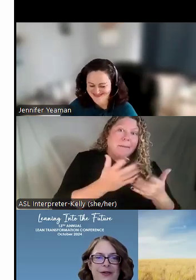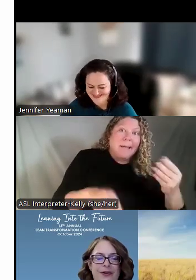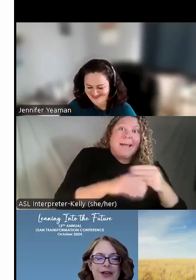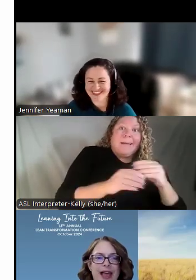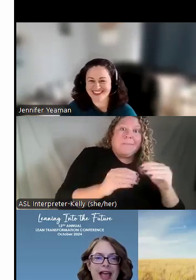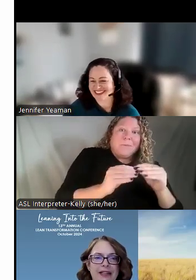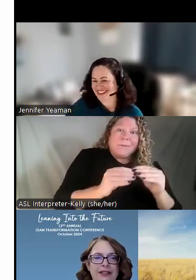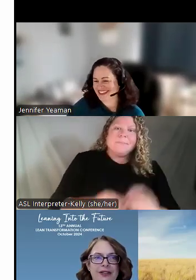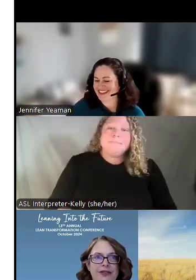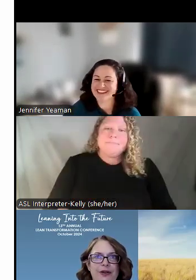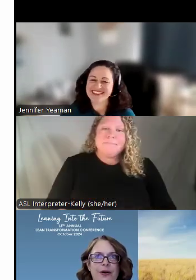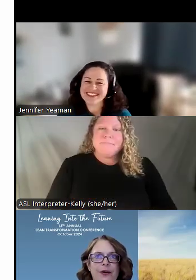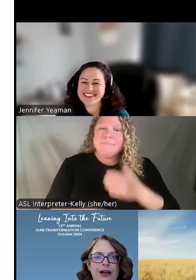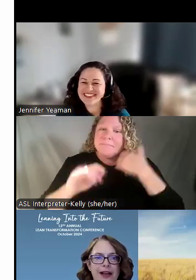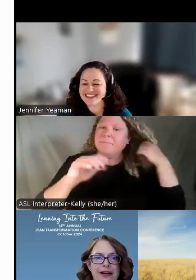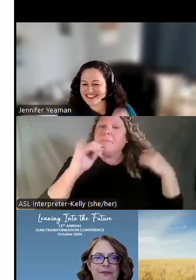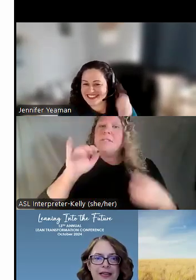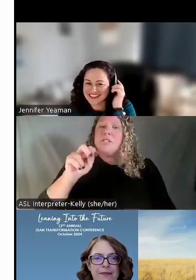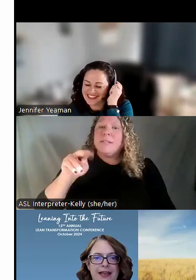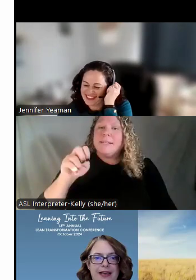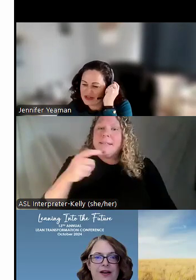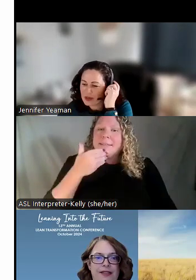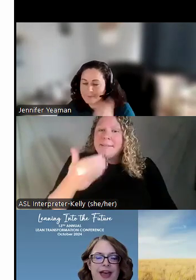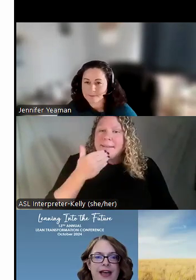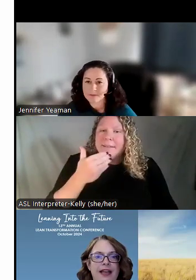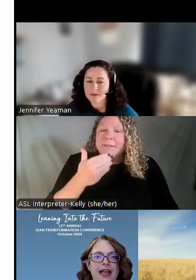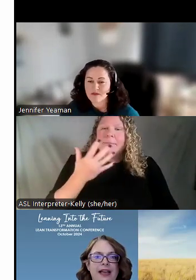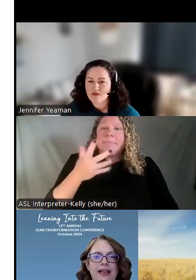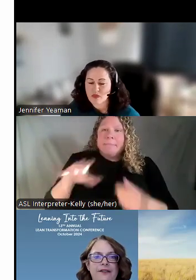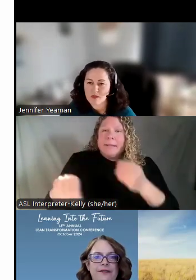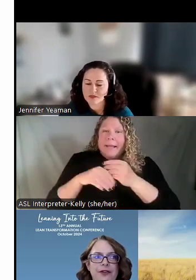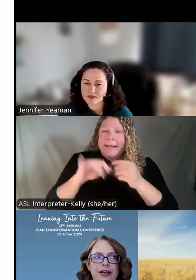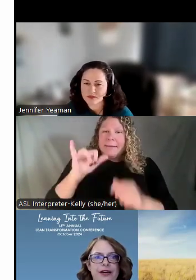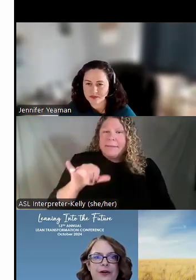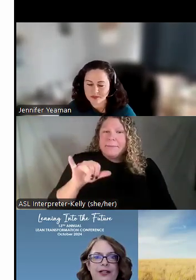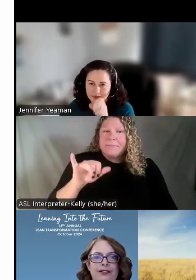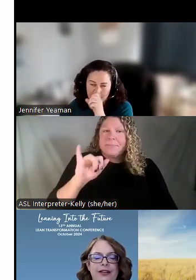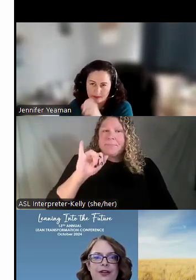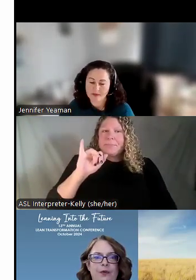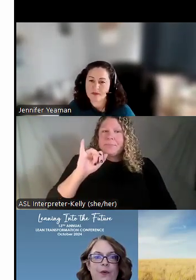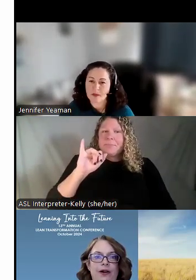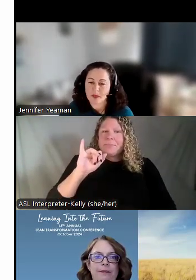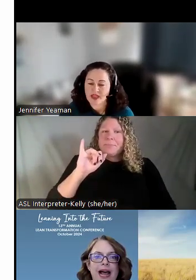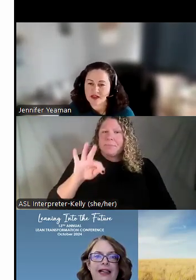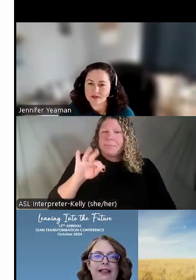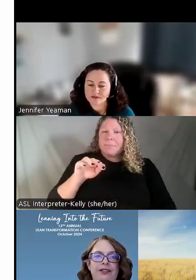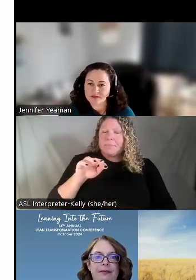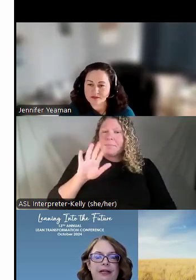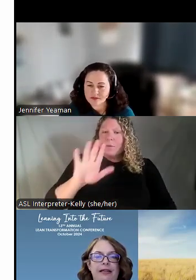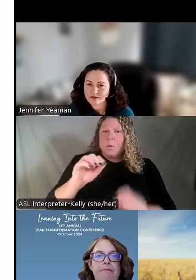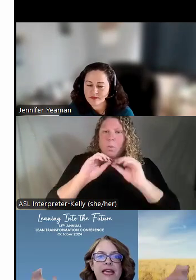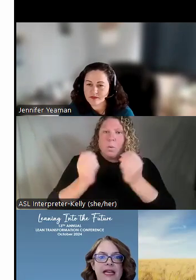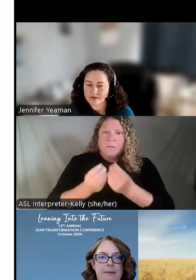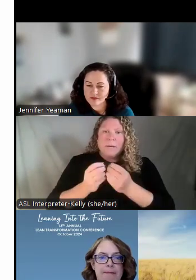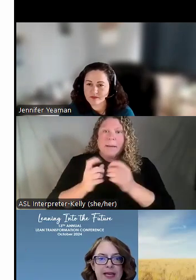Thank you. And so, kind of piggybacking off of that, if you're in an organization where pilots